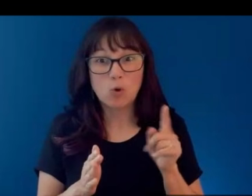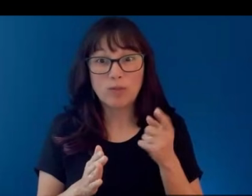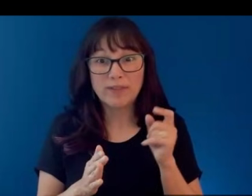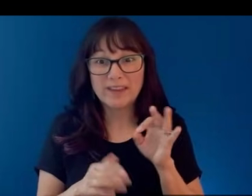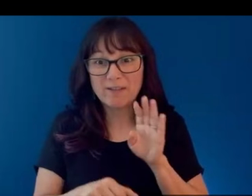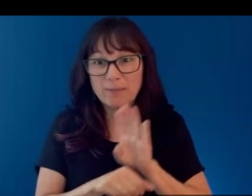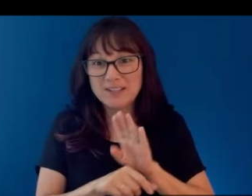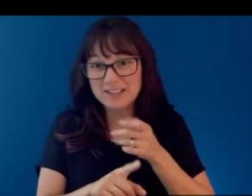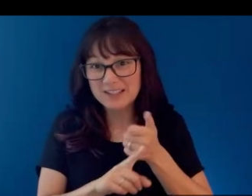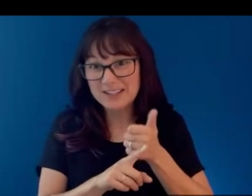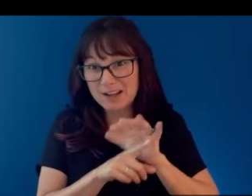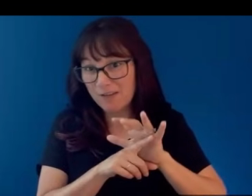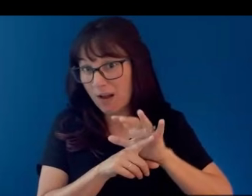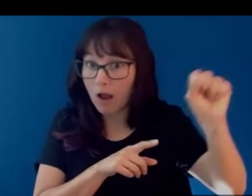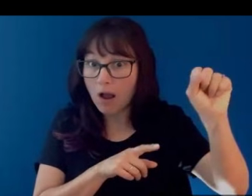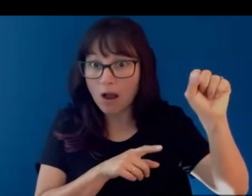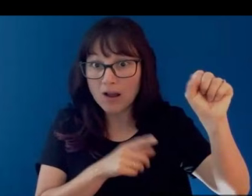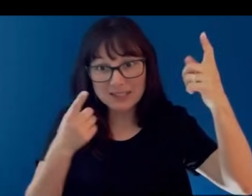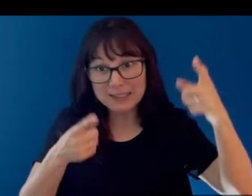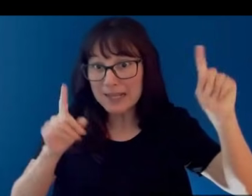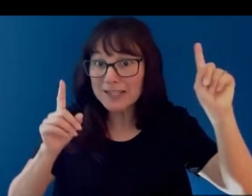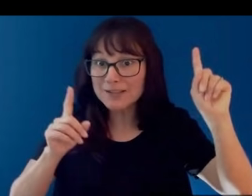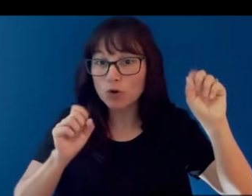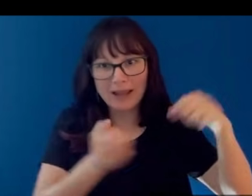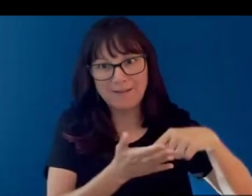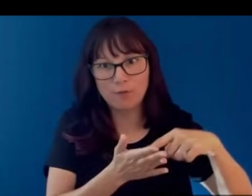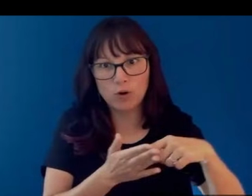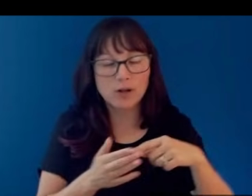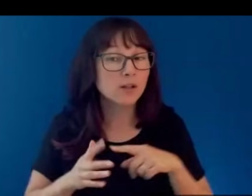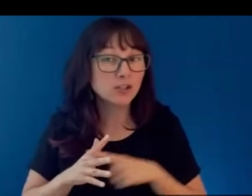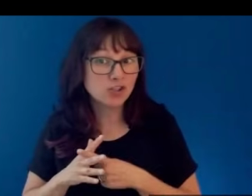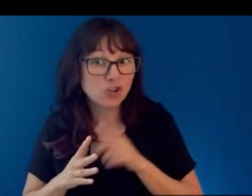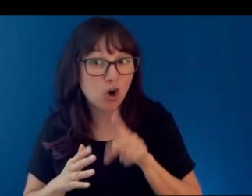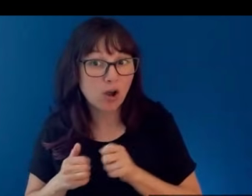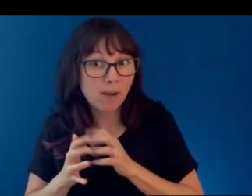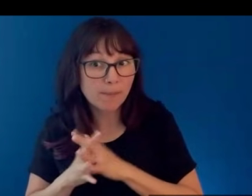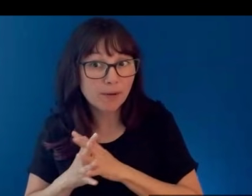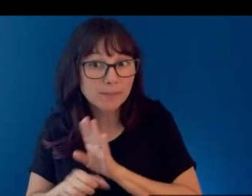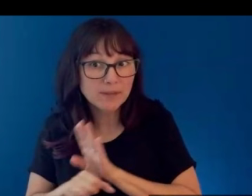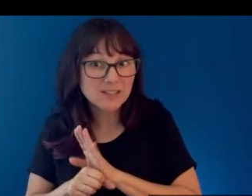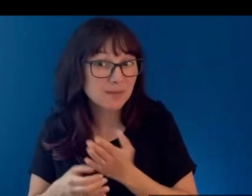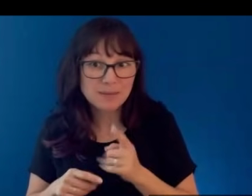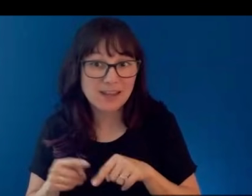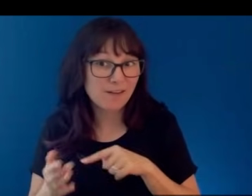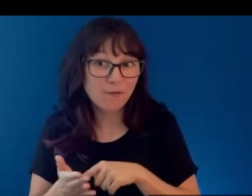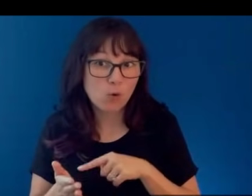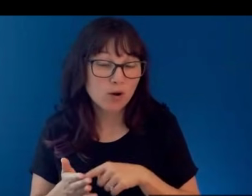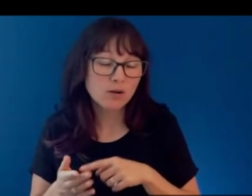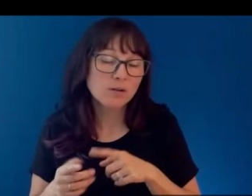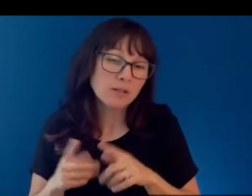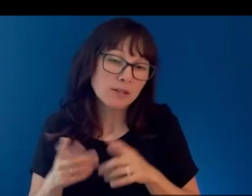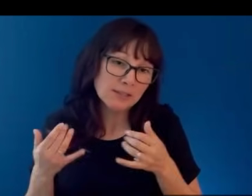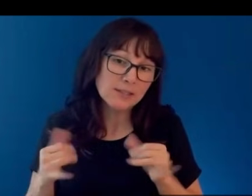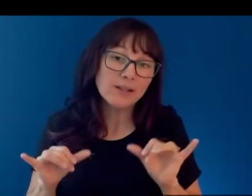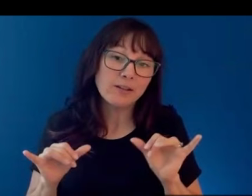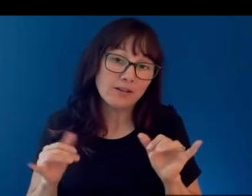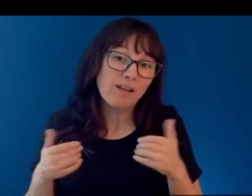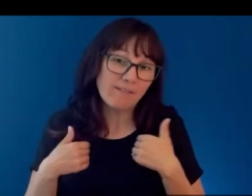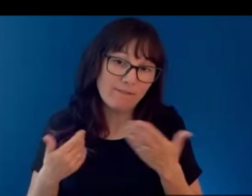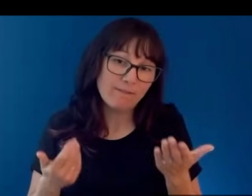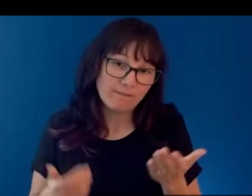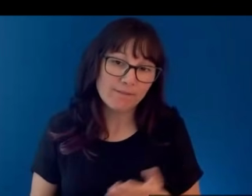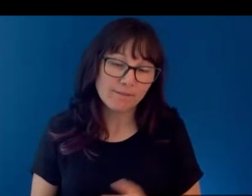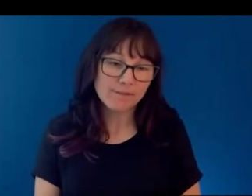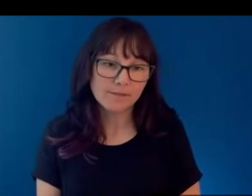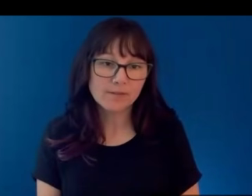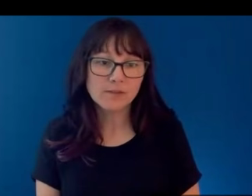A startup may not be likely to afford these costs, but it's still there.